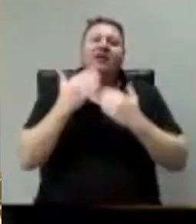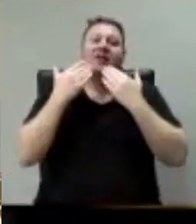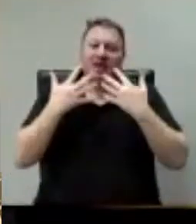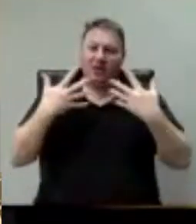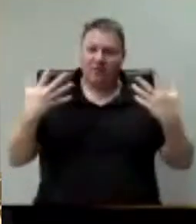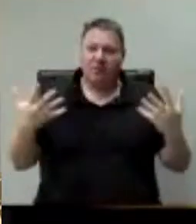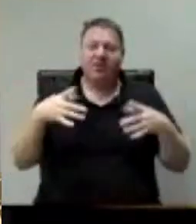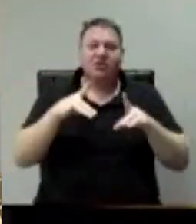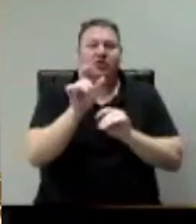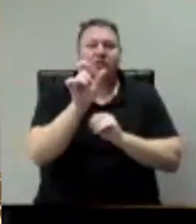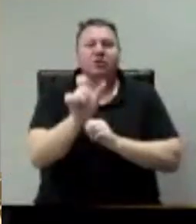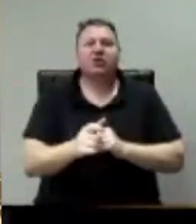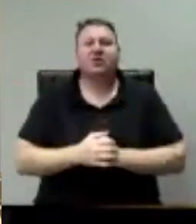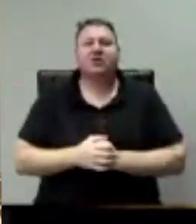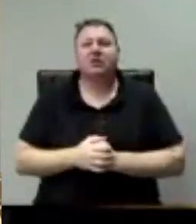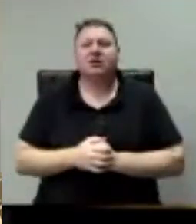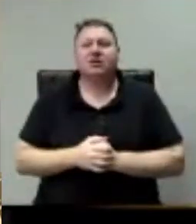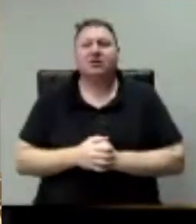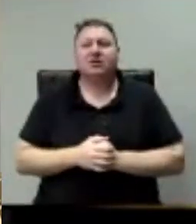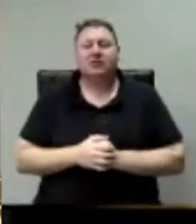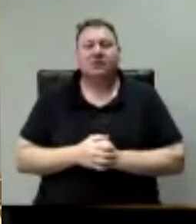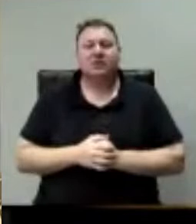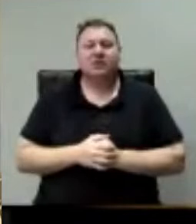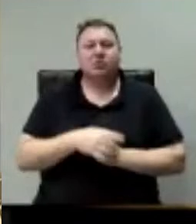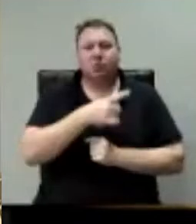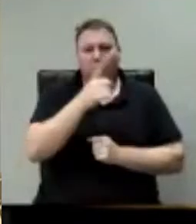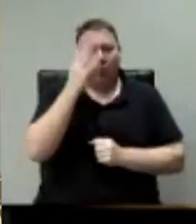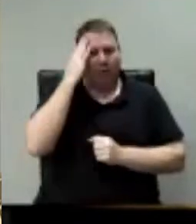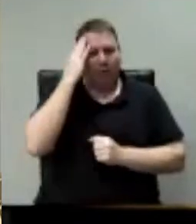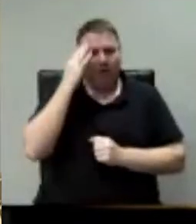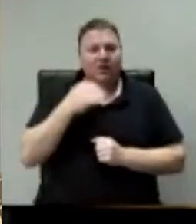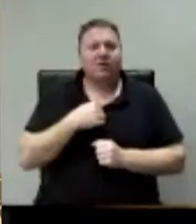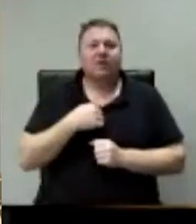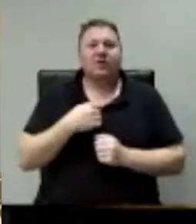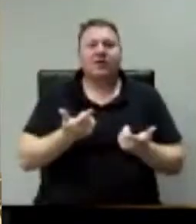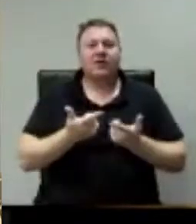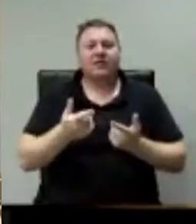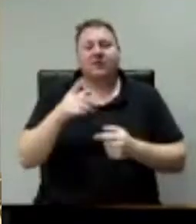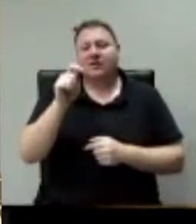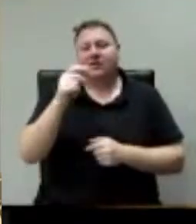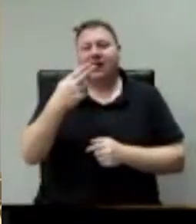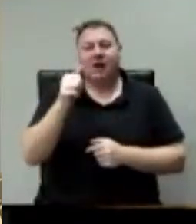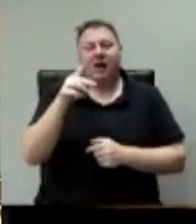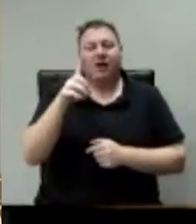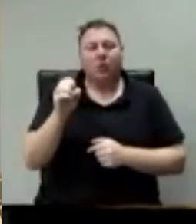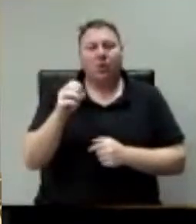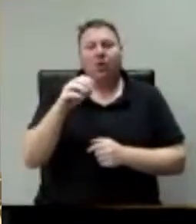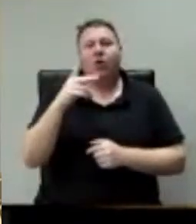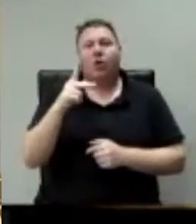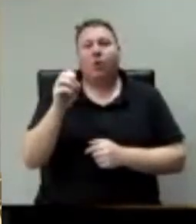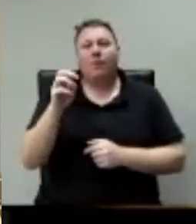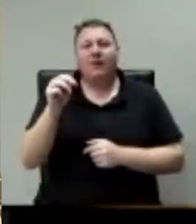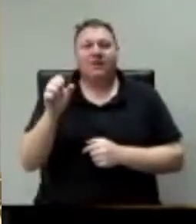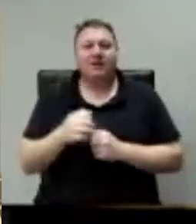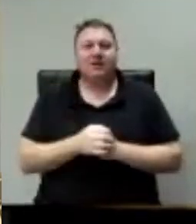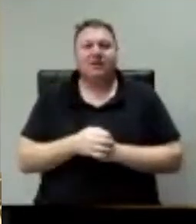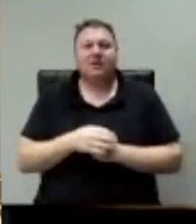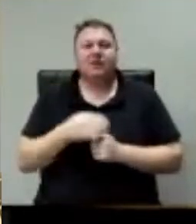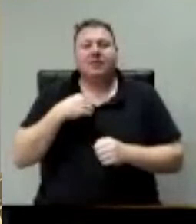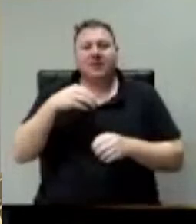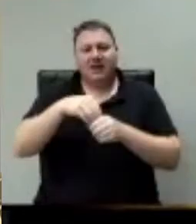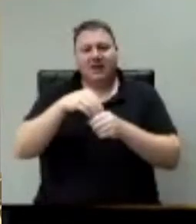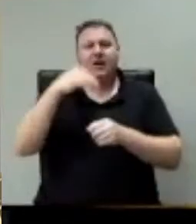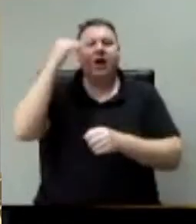Thank you so much, Chairperson. So as you all know, my name is Advocate Tando Komete. I'm an admitted advocate of the High Court of